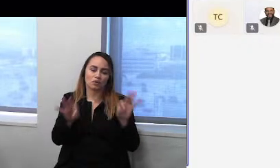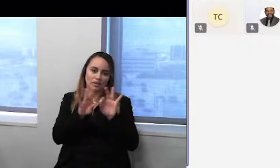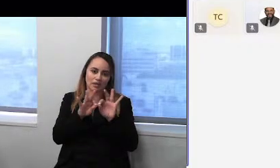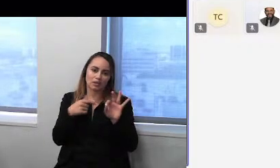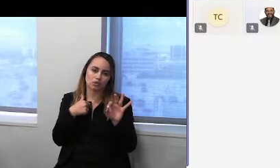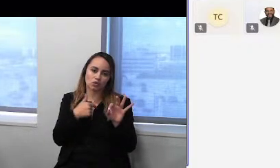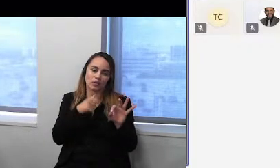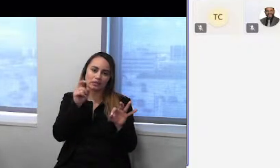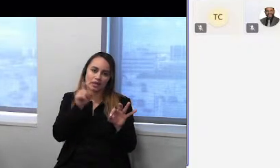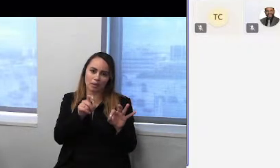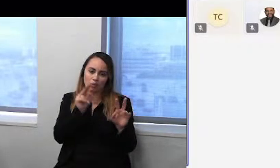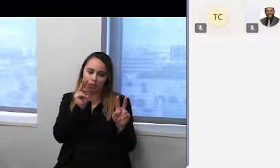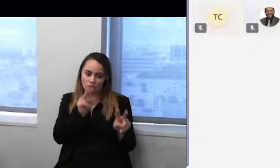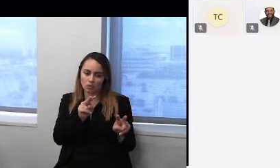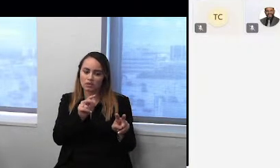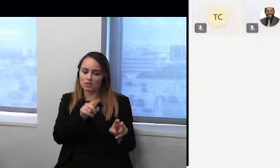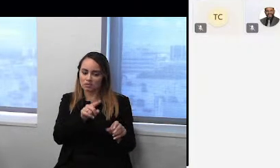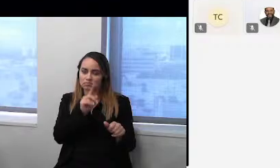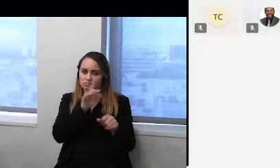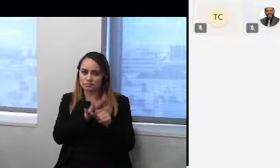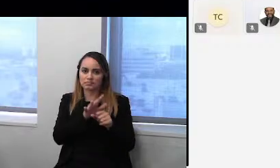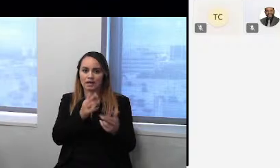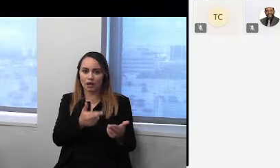depending on them.